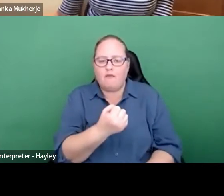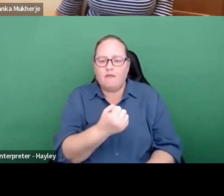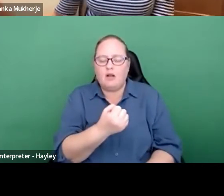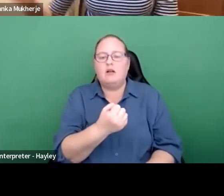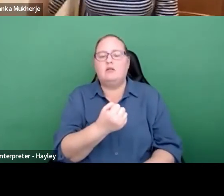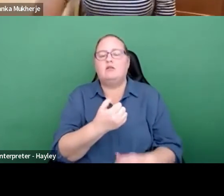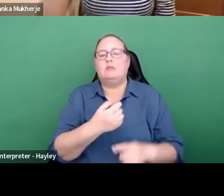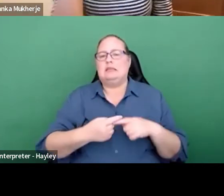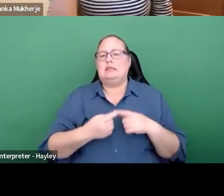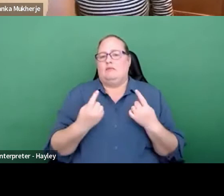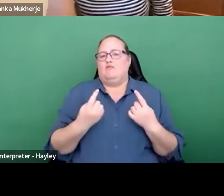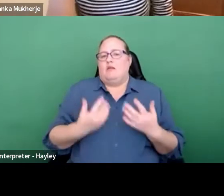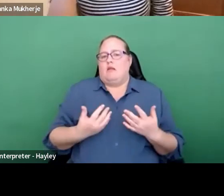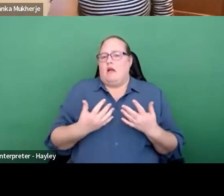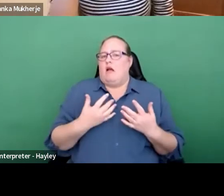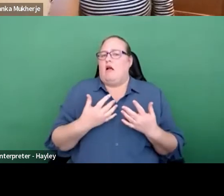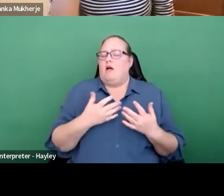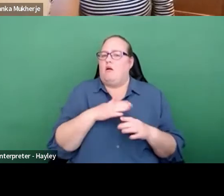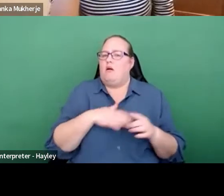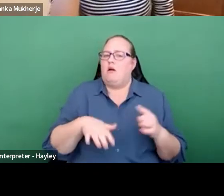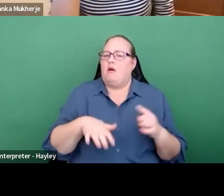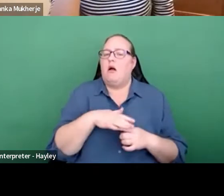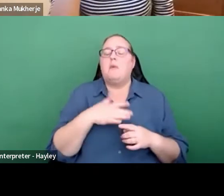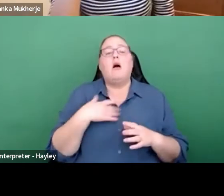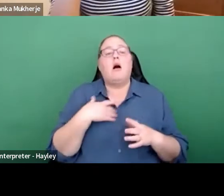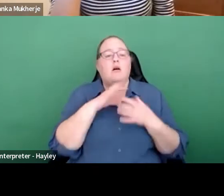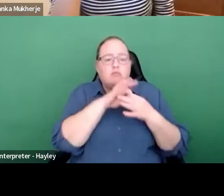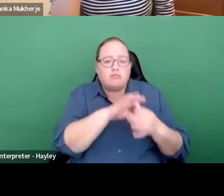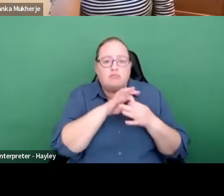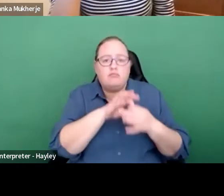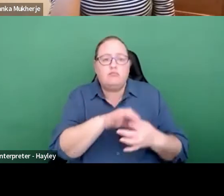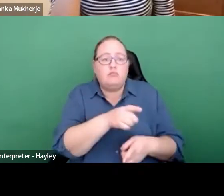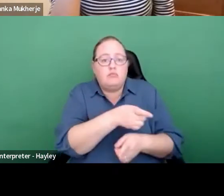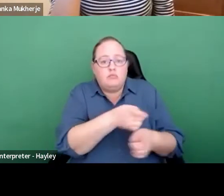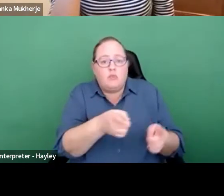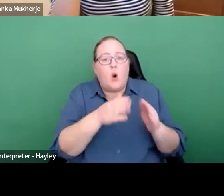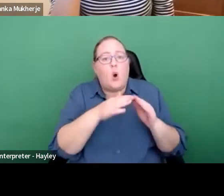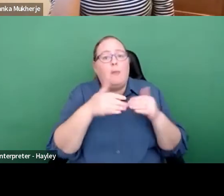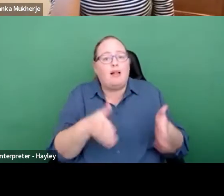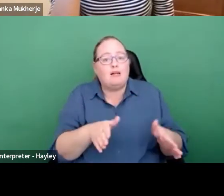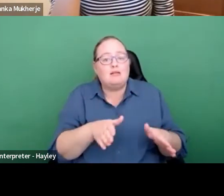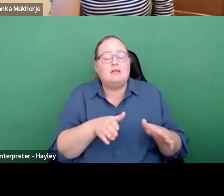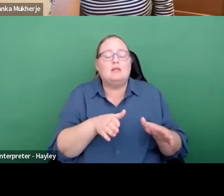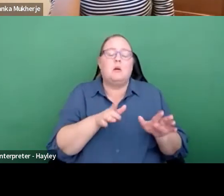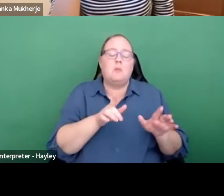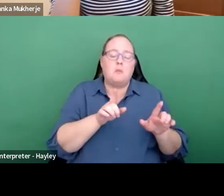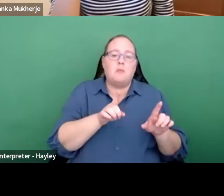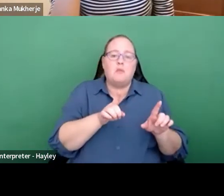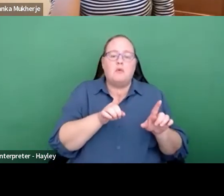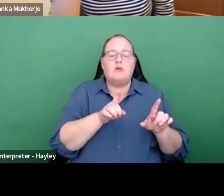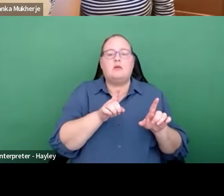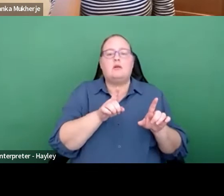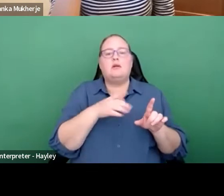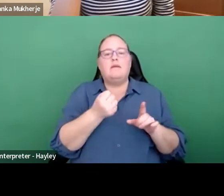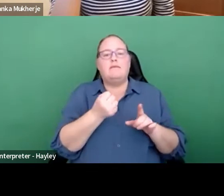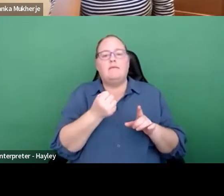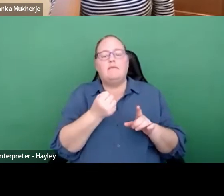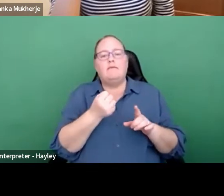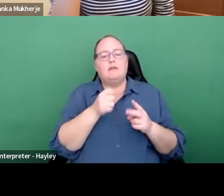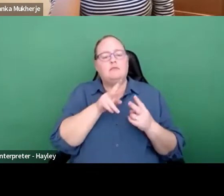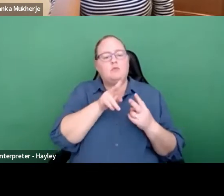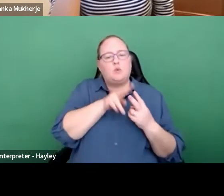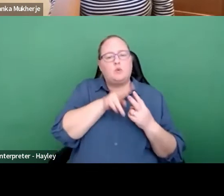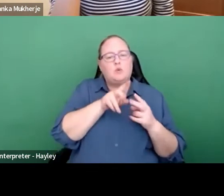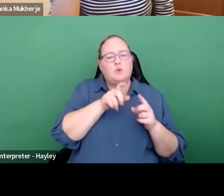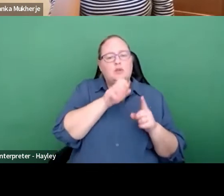work on homelessness and I work with people experiencing homelessness, who I really work with are actually two slightly more specific constituencies and